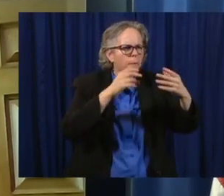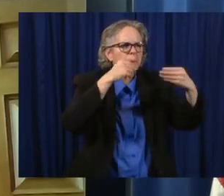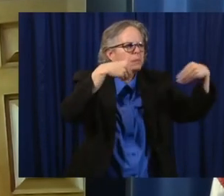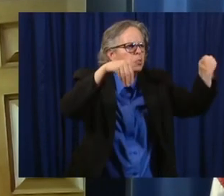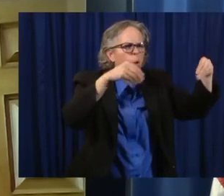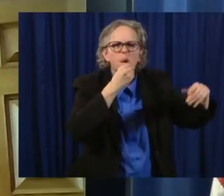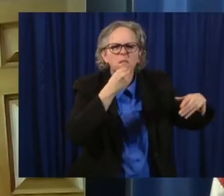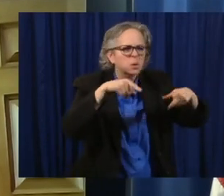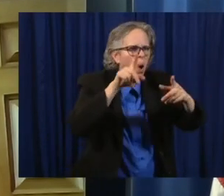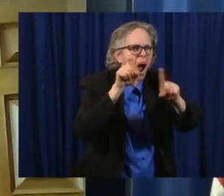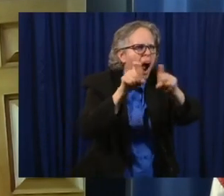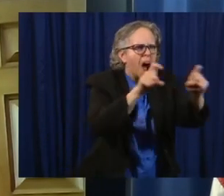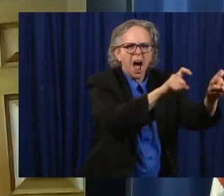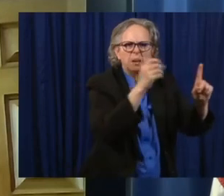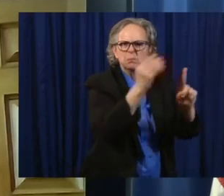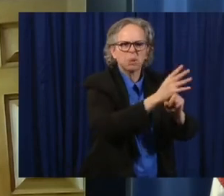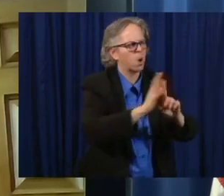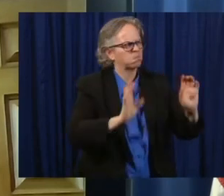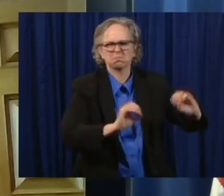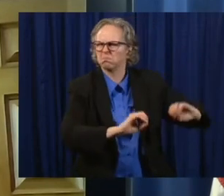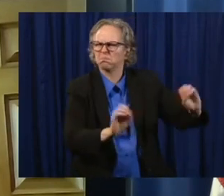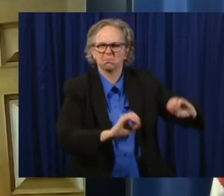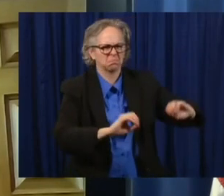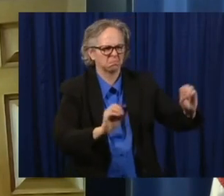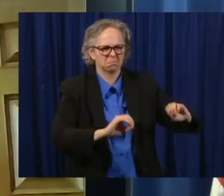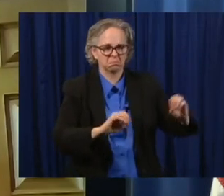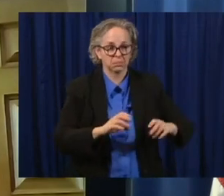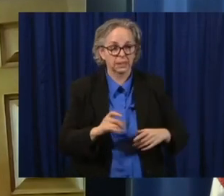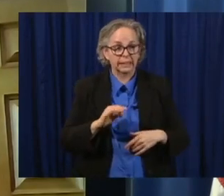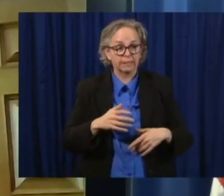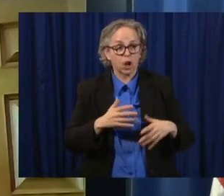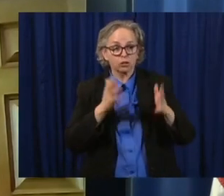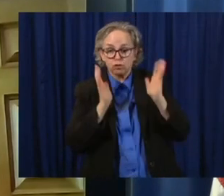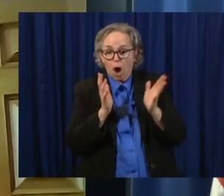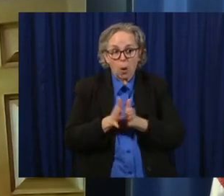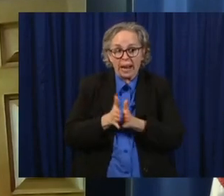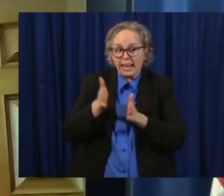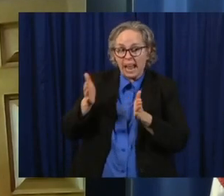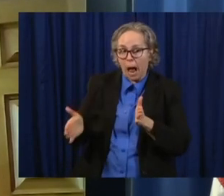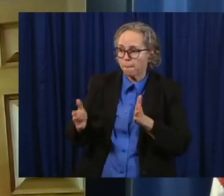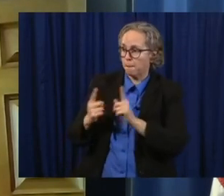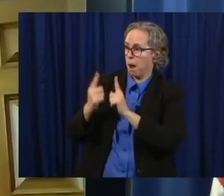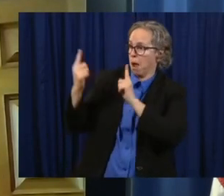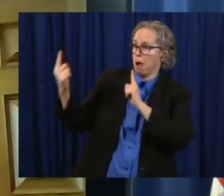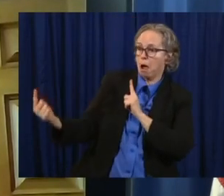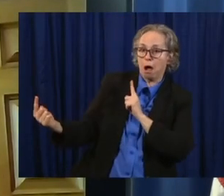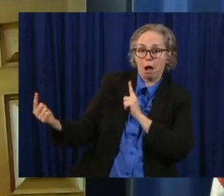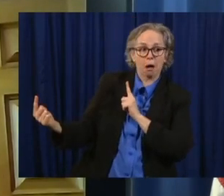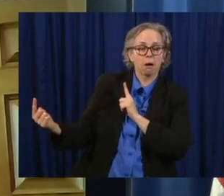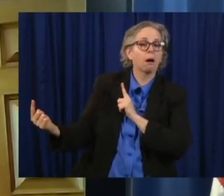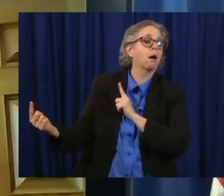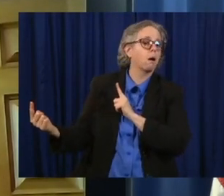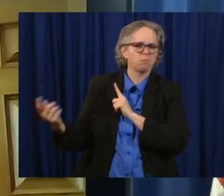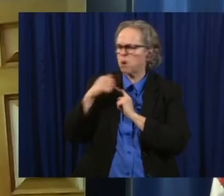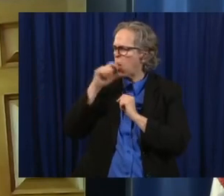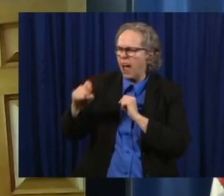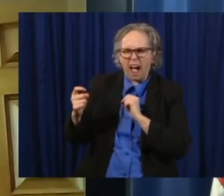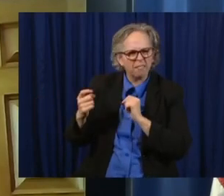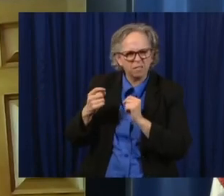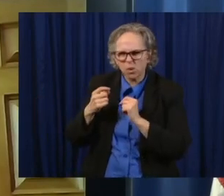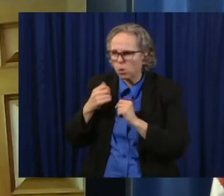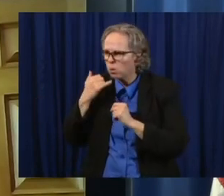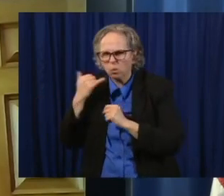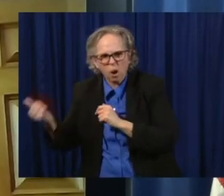they kept 10 feet apart or so, that really would not be an appreciable contact. If his neighbor came over and they had